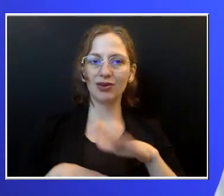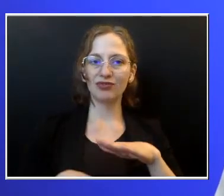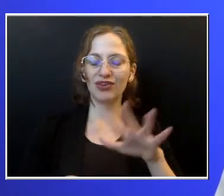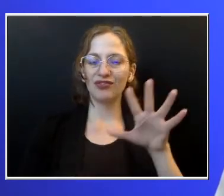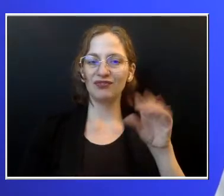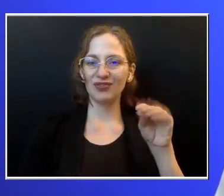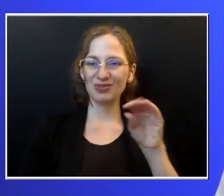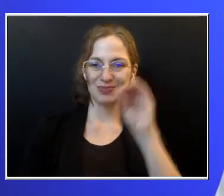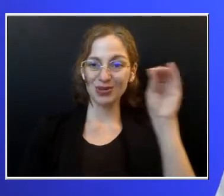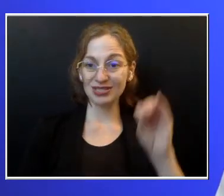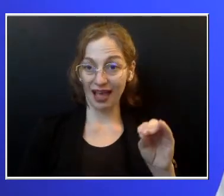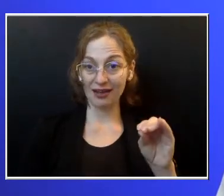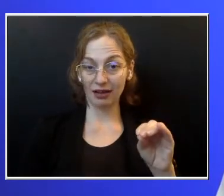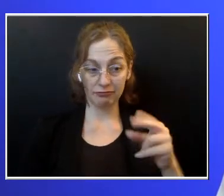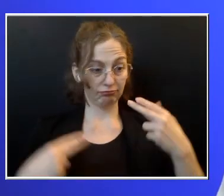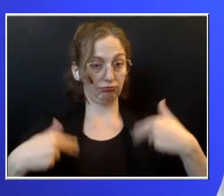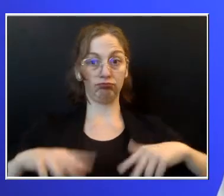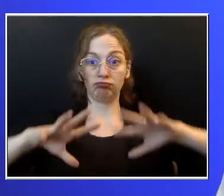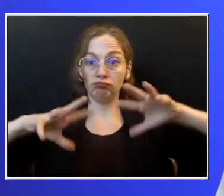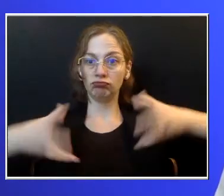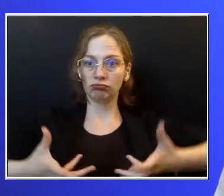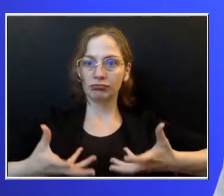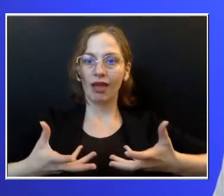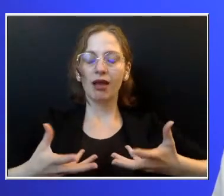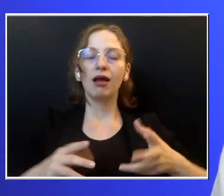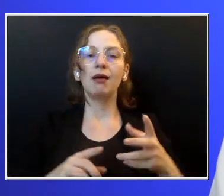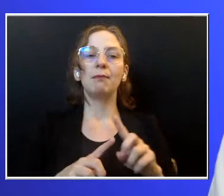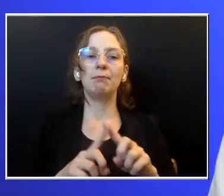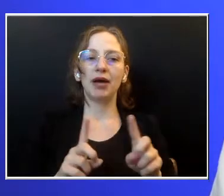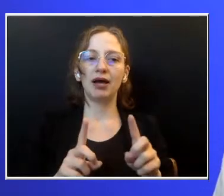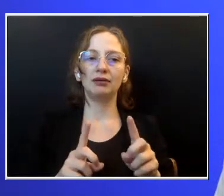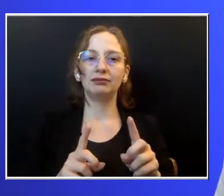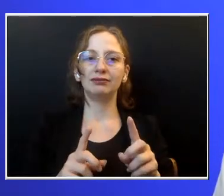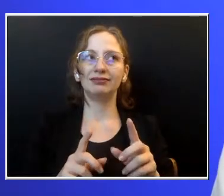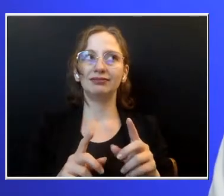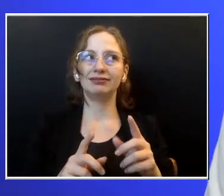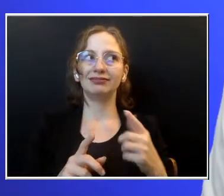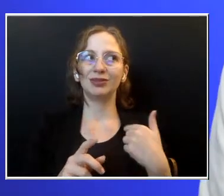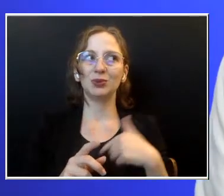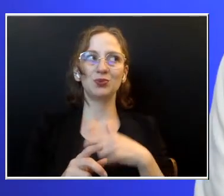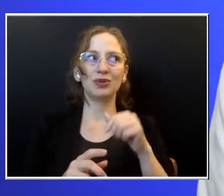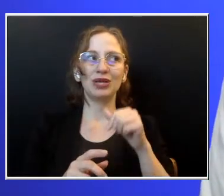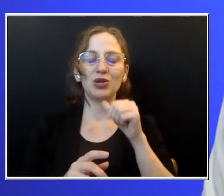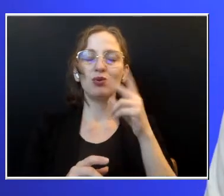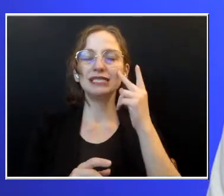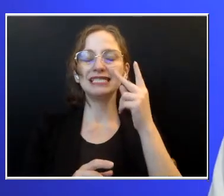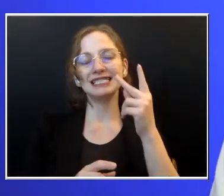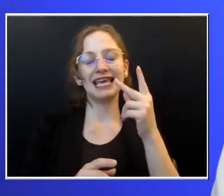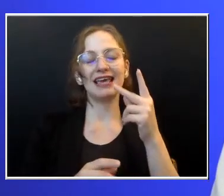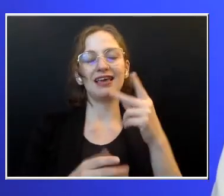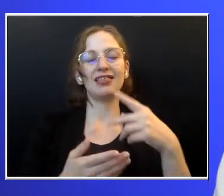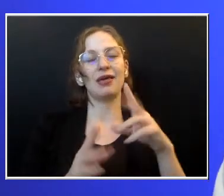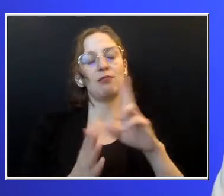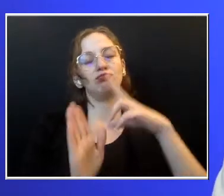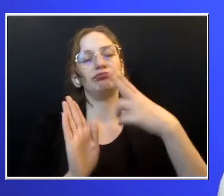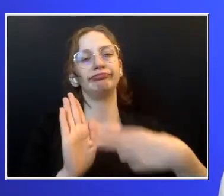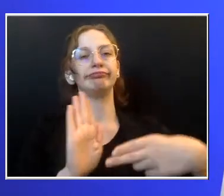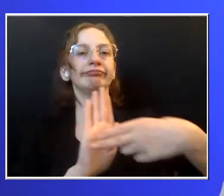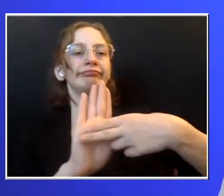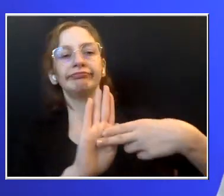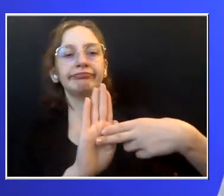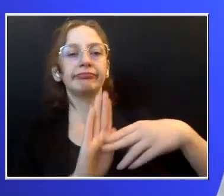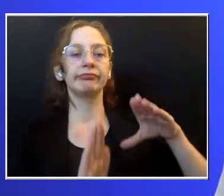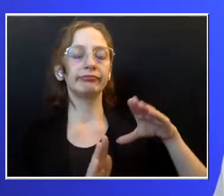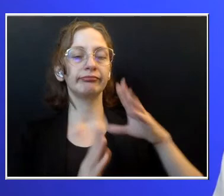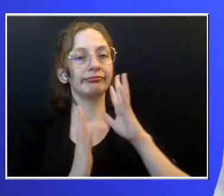we don't see these kinds of things often in men being referred to as cosmetic. So I just